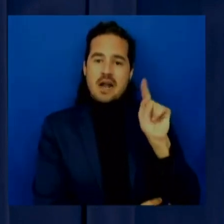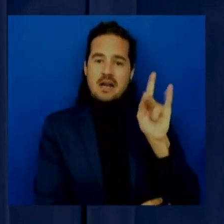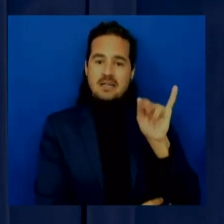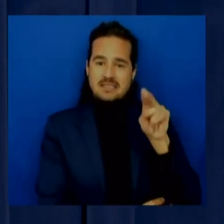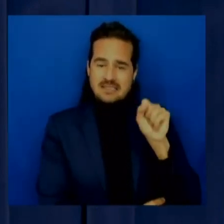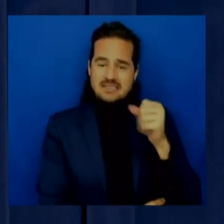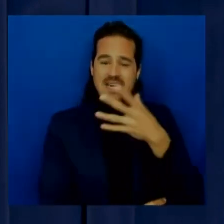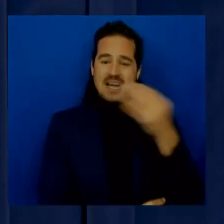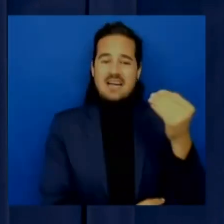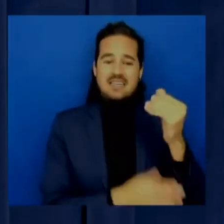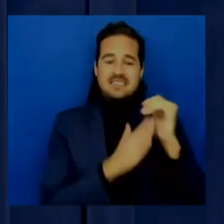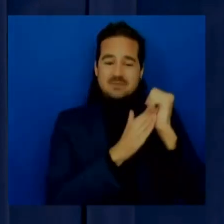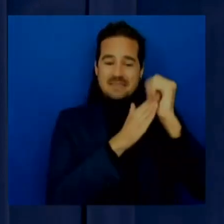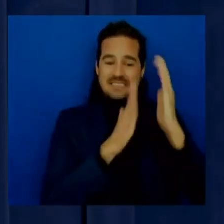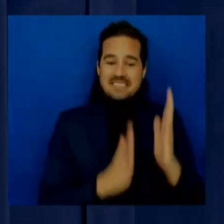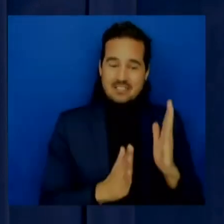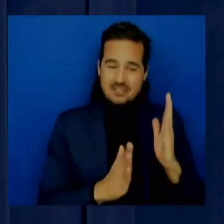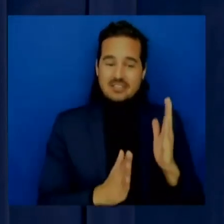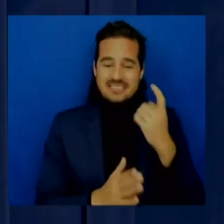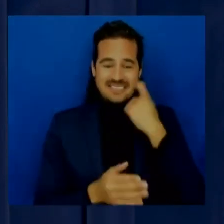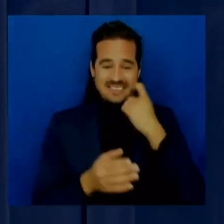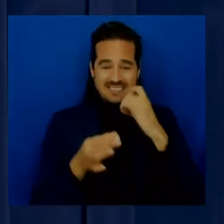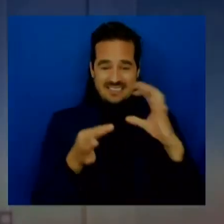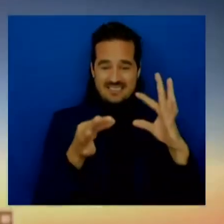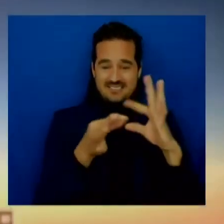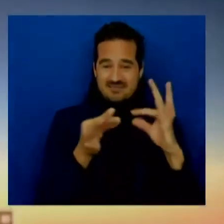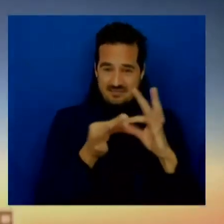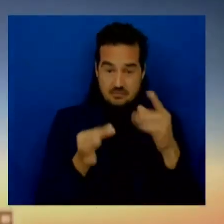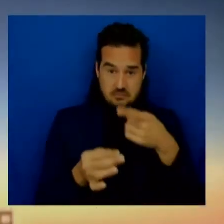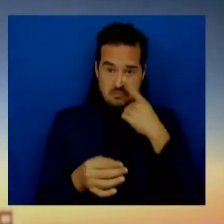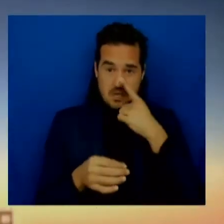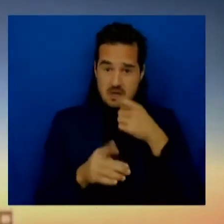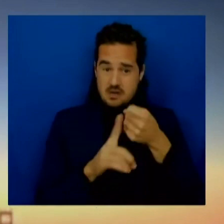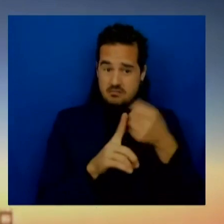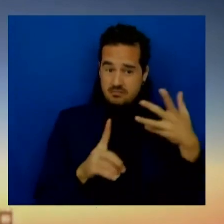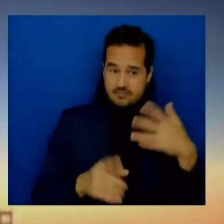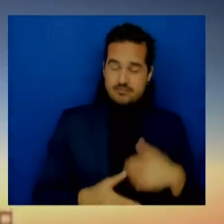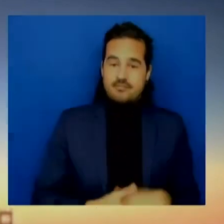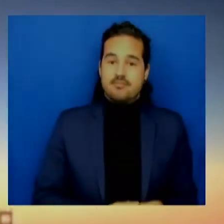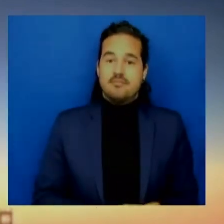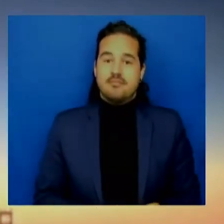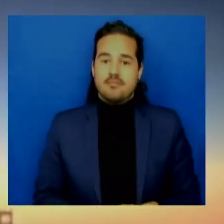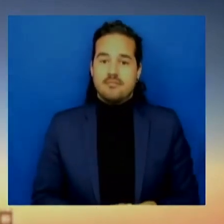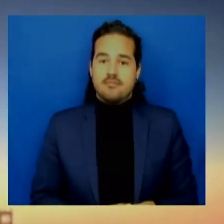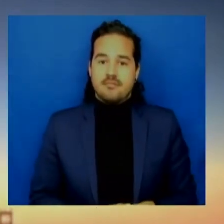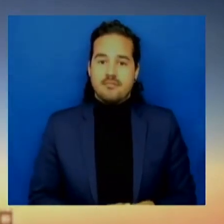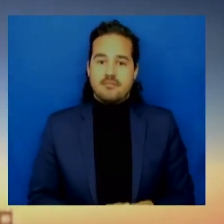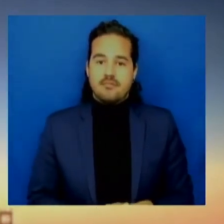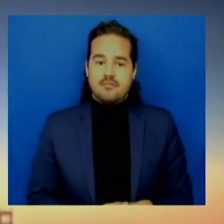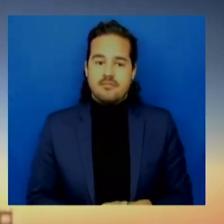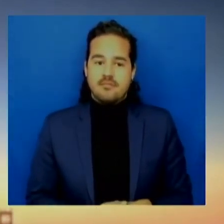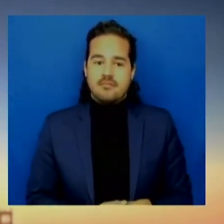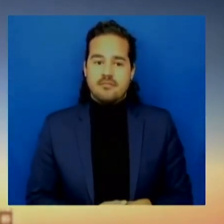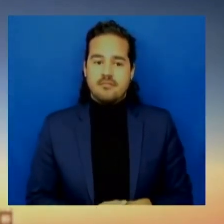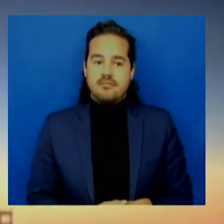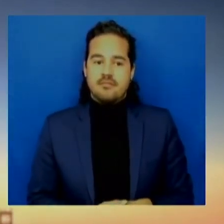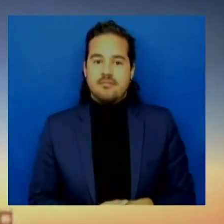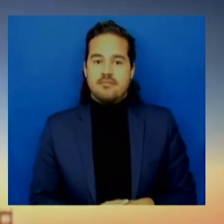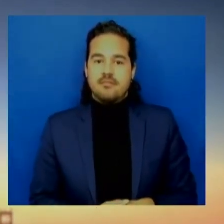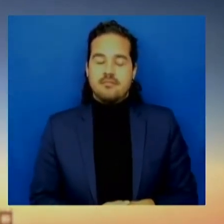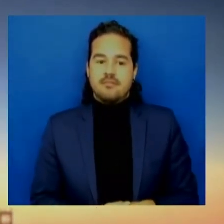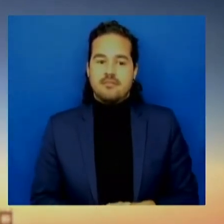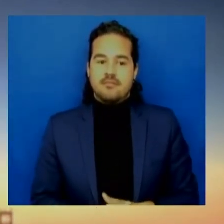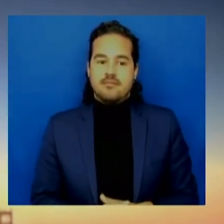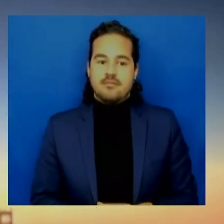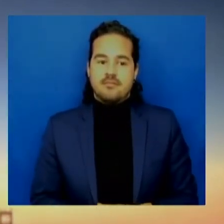work to do. Maybe you could pick up from there. Thank you, Governor, and thank you, Speaker